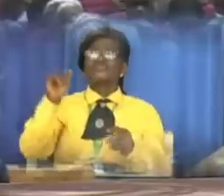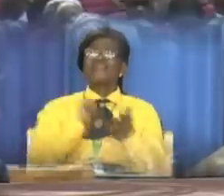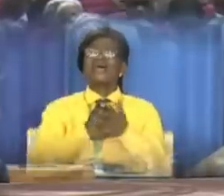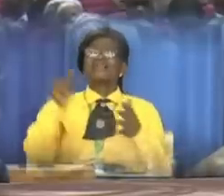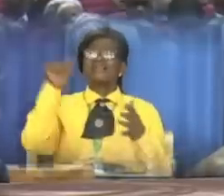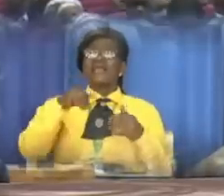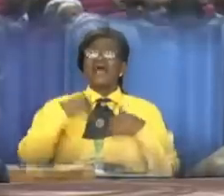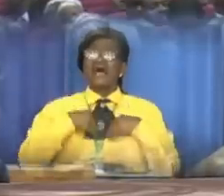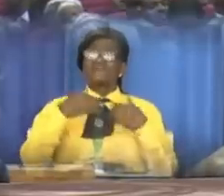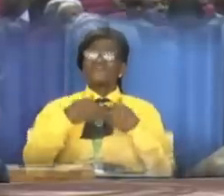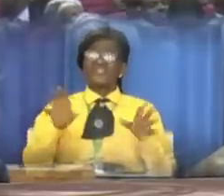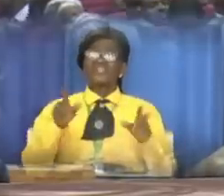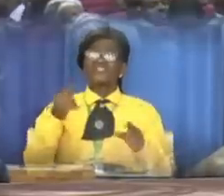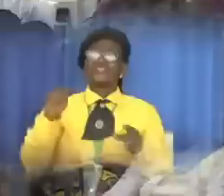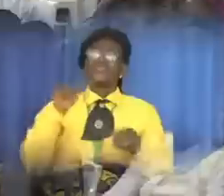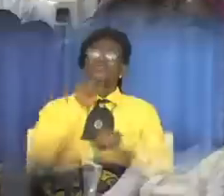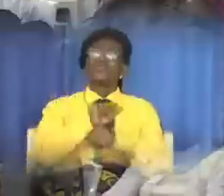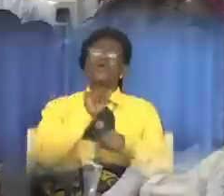prayed.